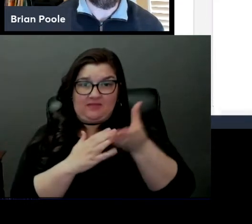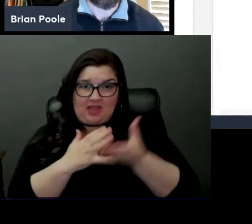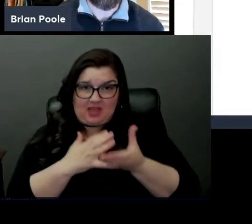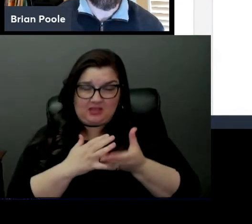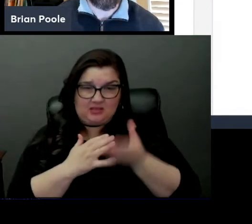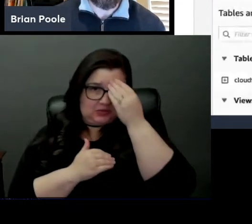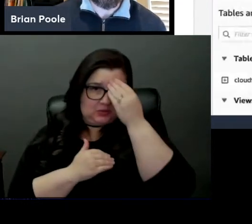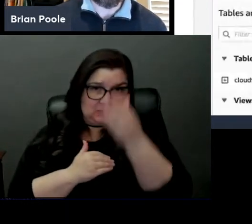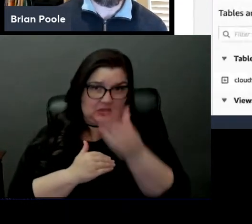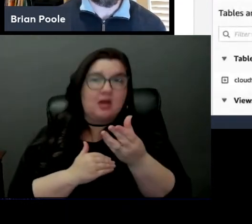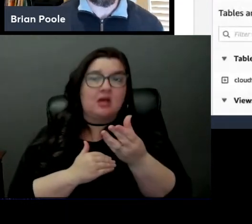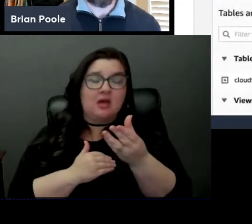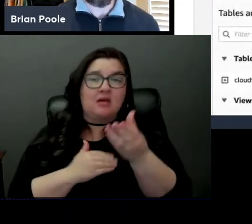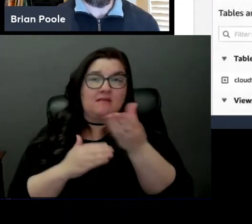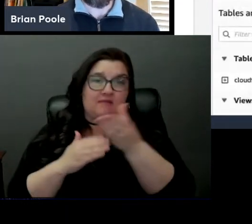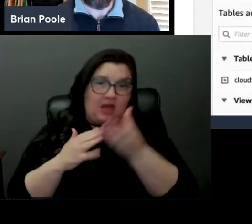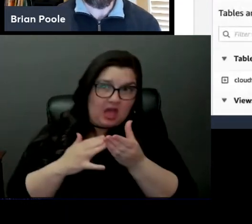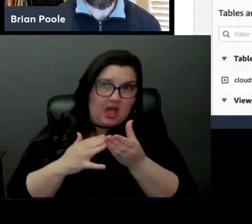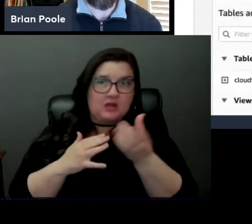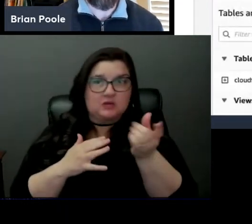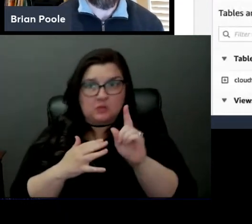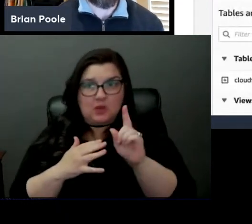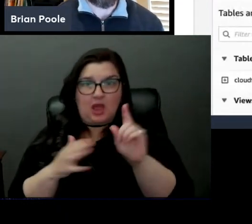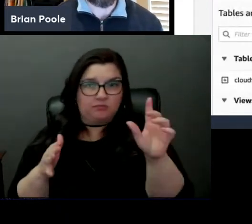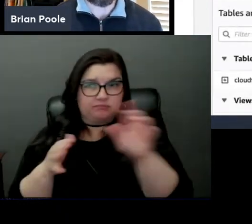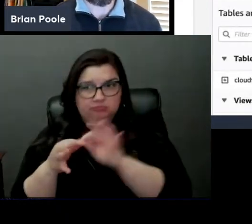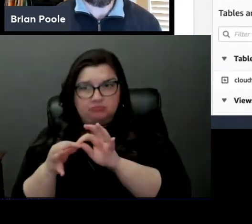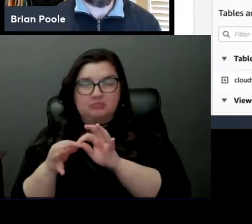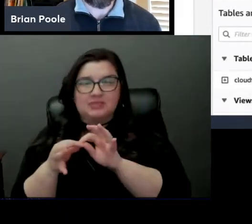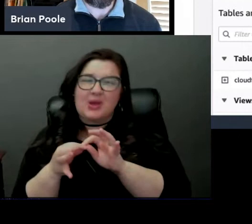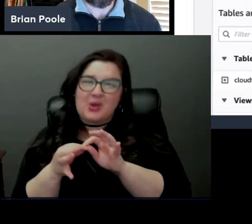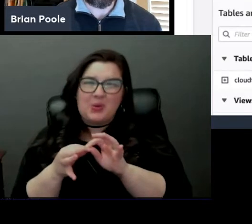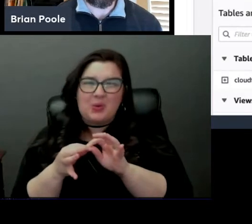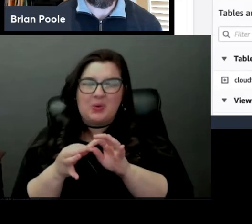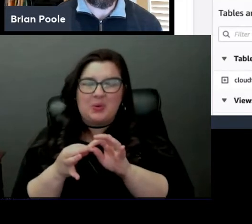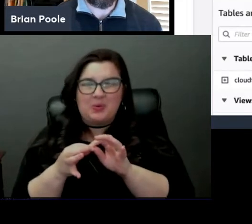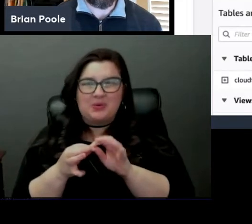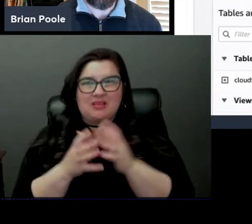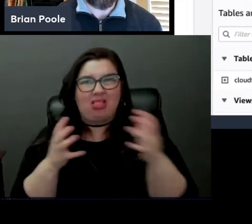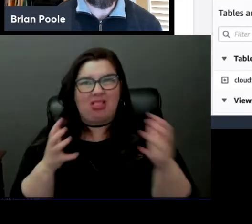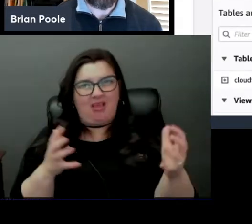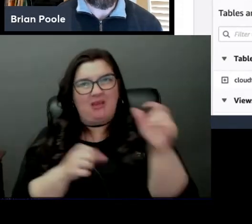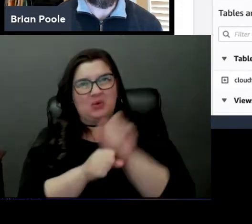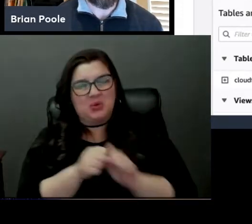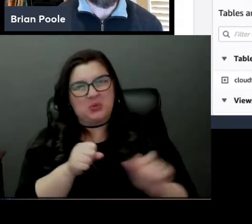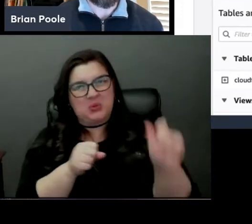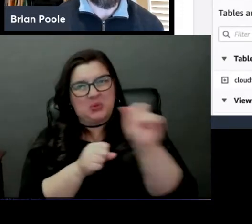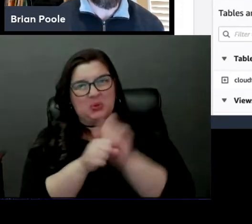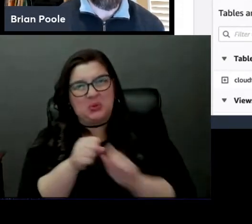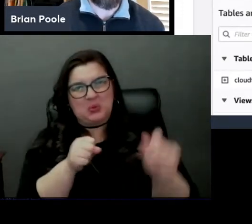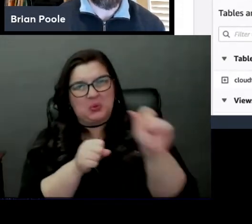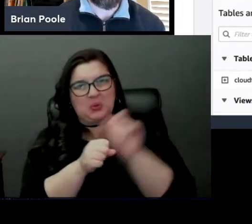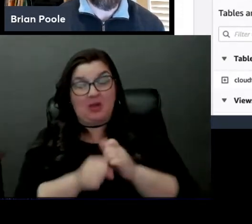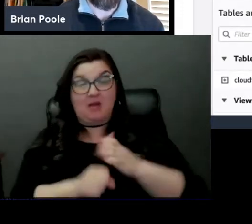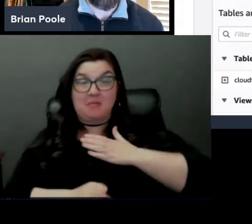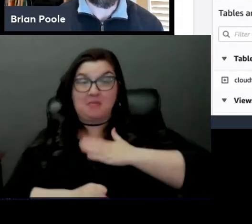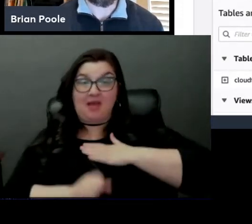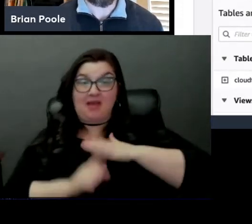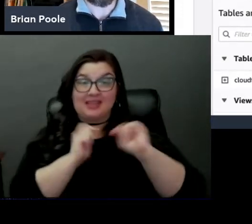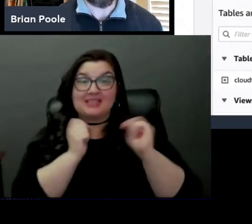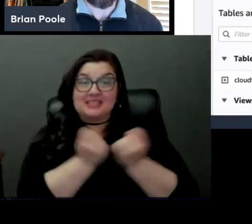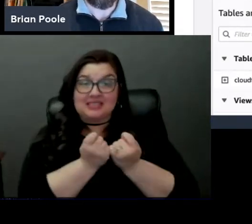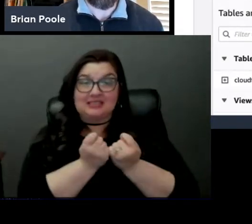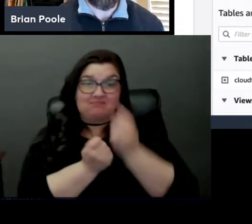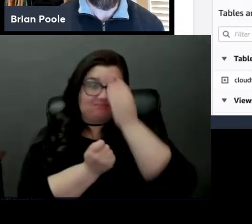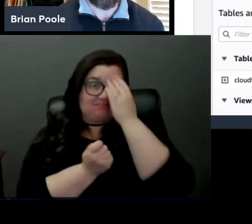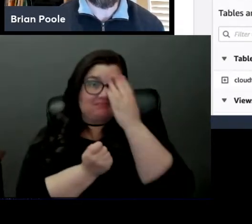files live, et cetera. It can be a little bit daunting. And so that's where my team has actually published an open